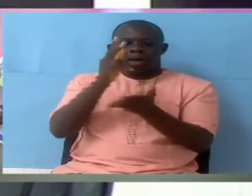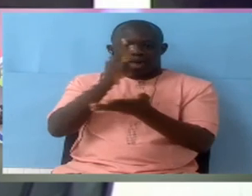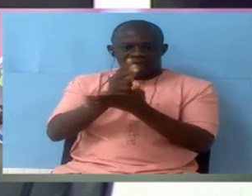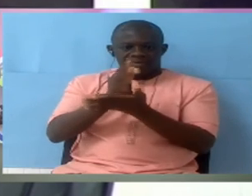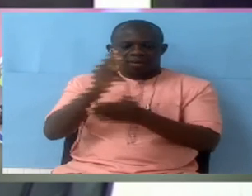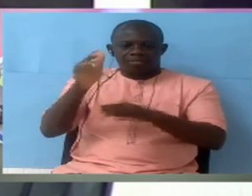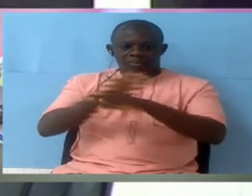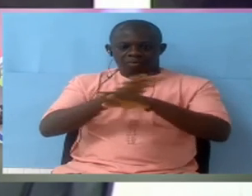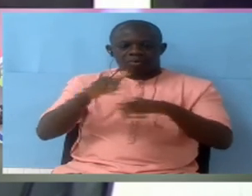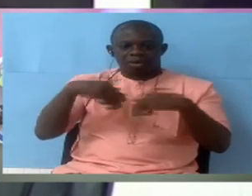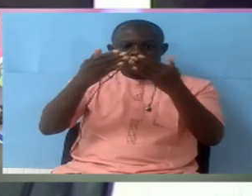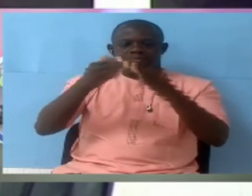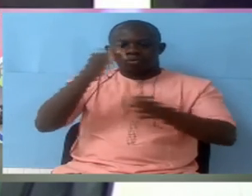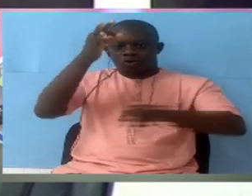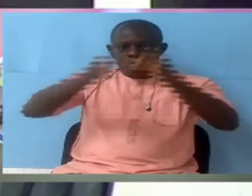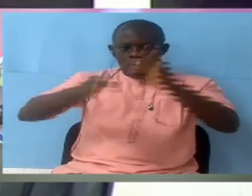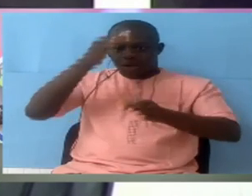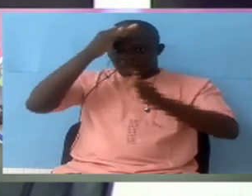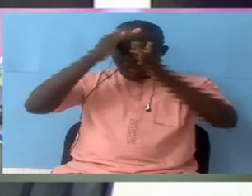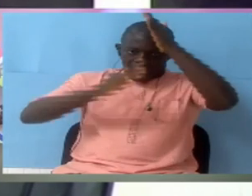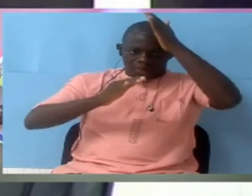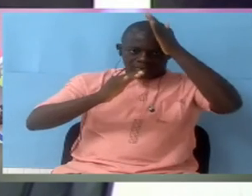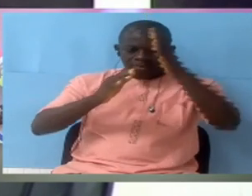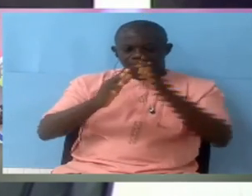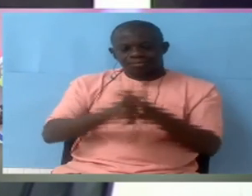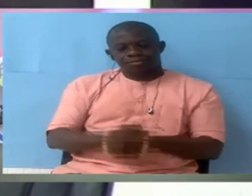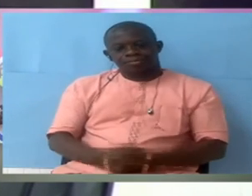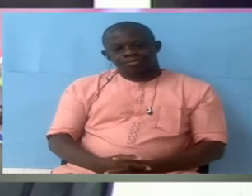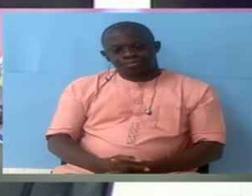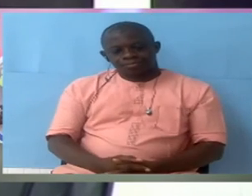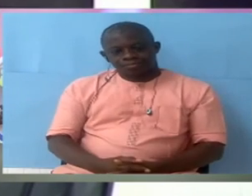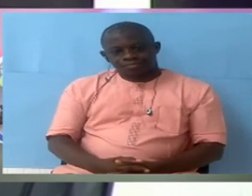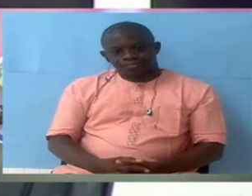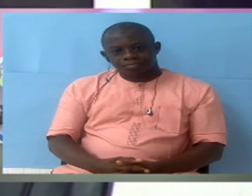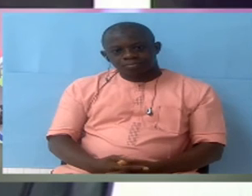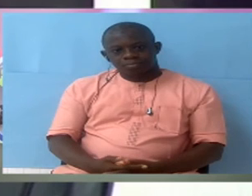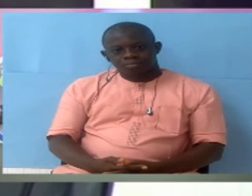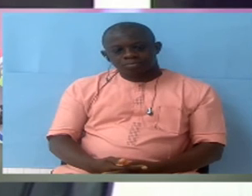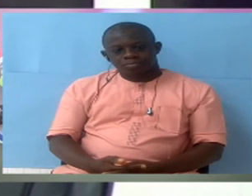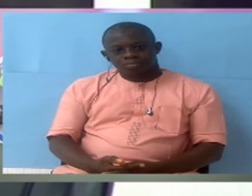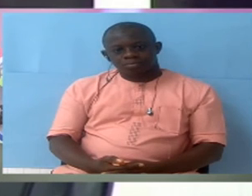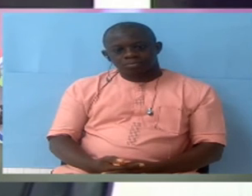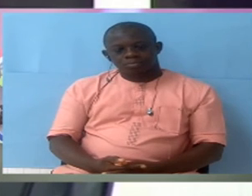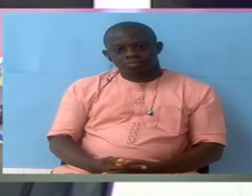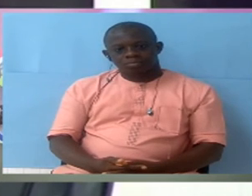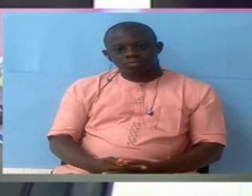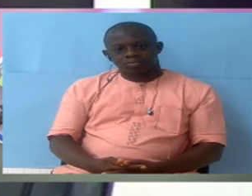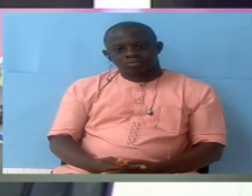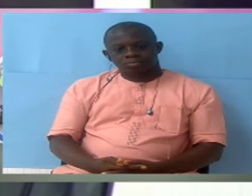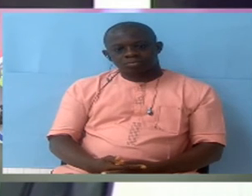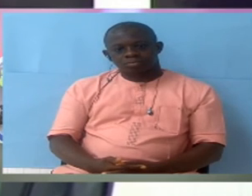the court martial. Li nga xamne moy sédé yi jot yépp ci kanam yi até kay soldat yoy.